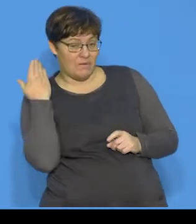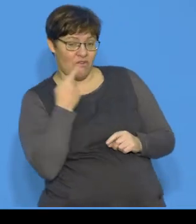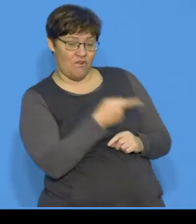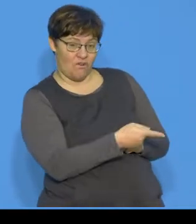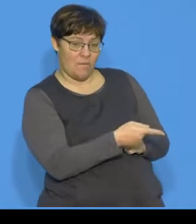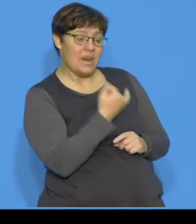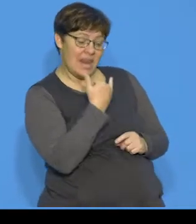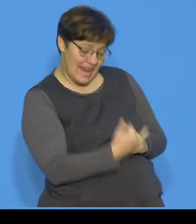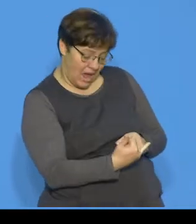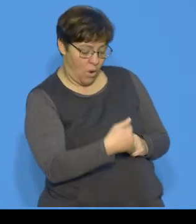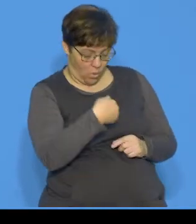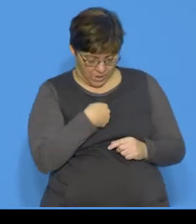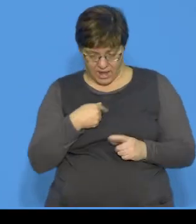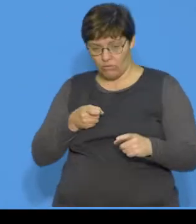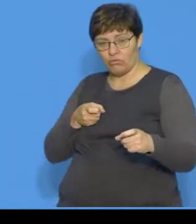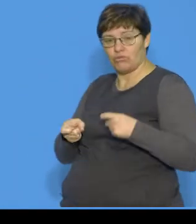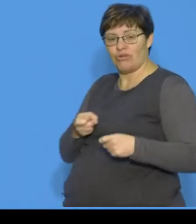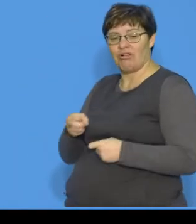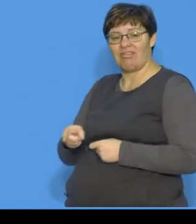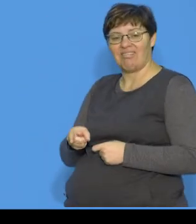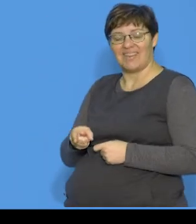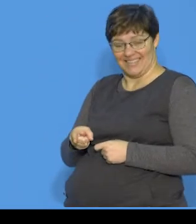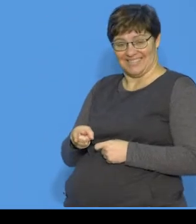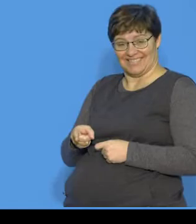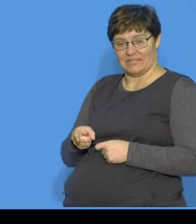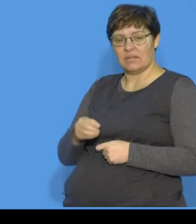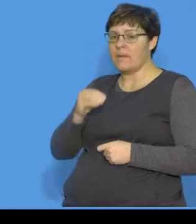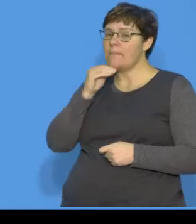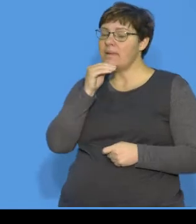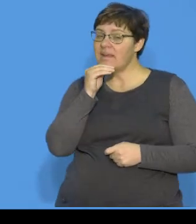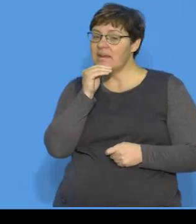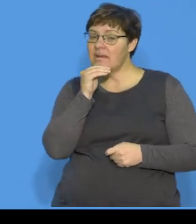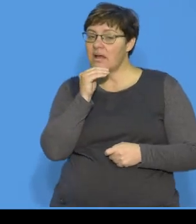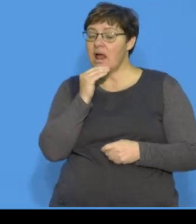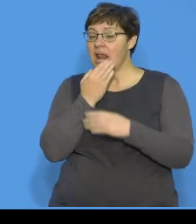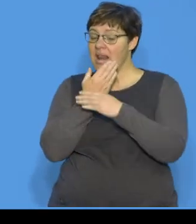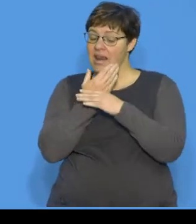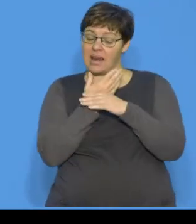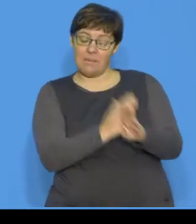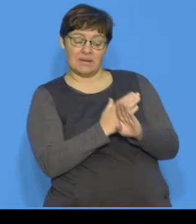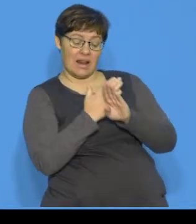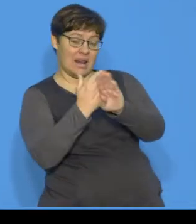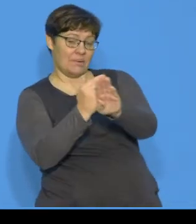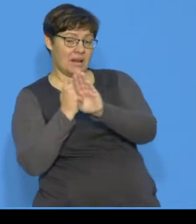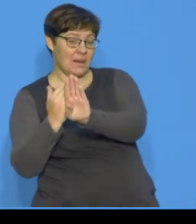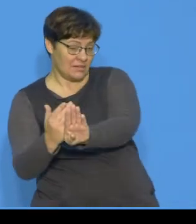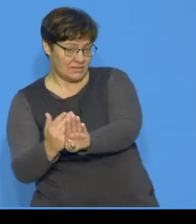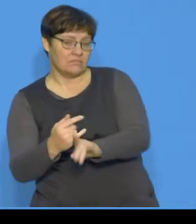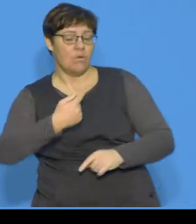control the environment, it means we are removing these